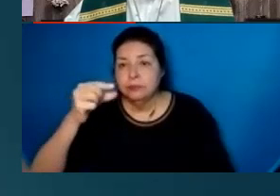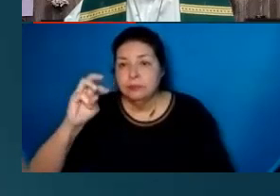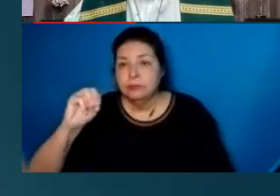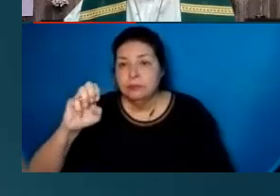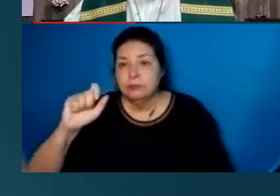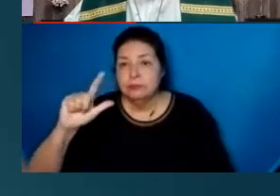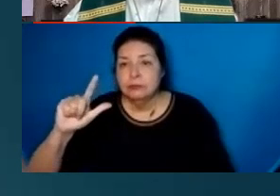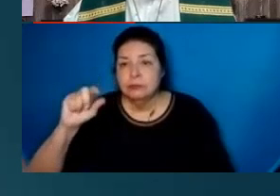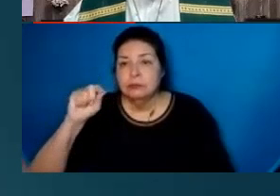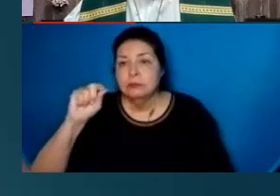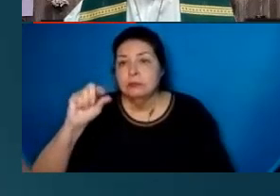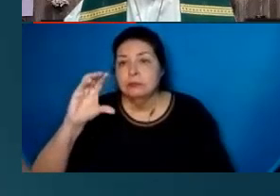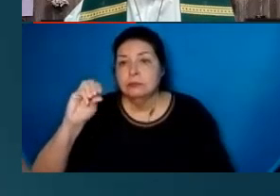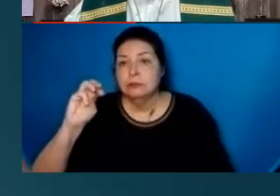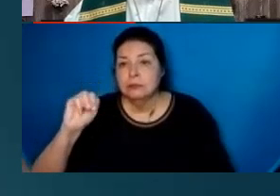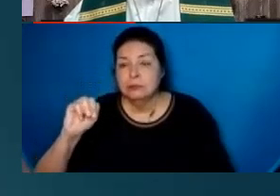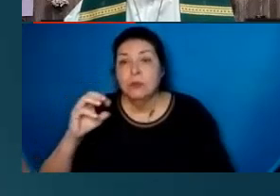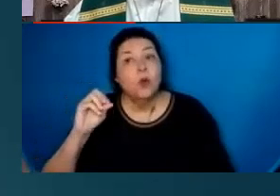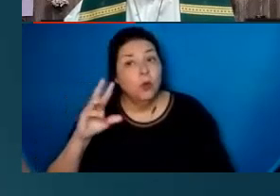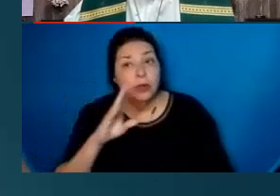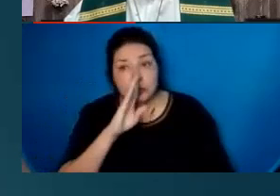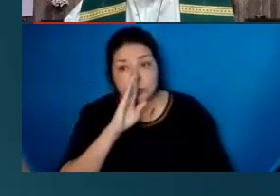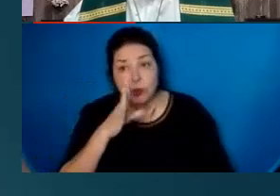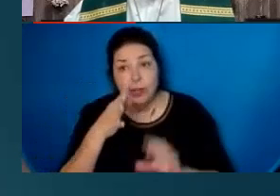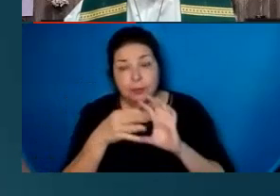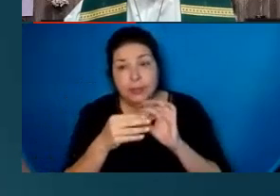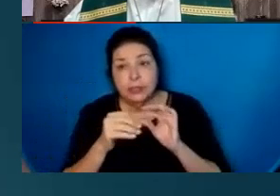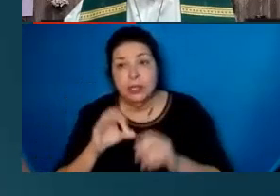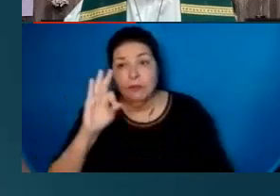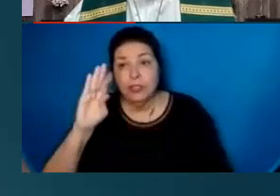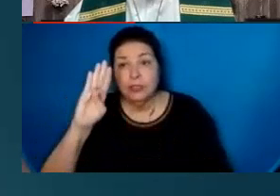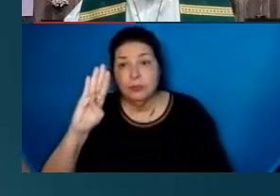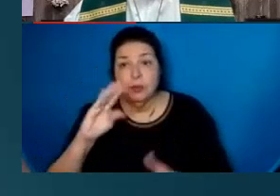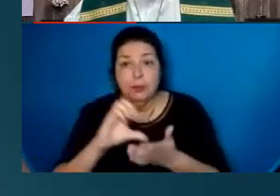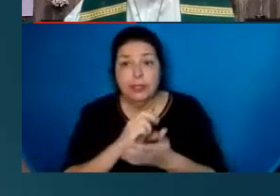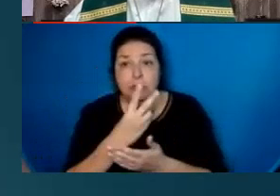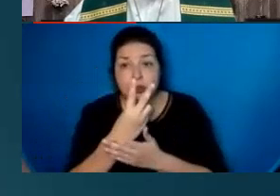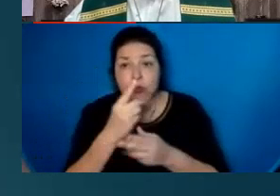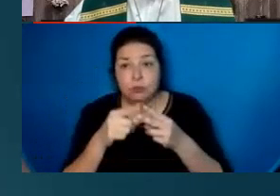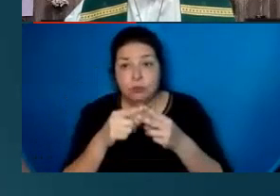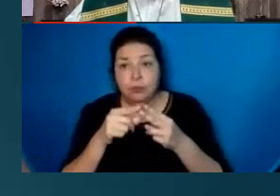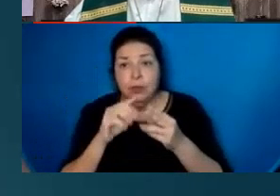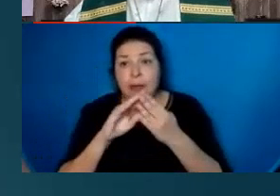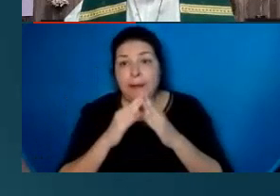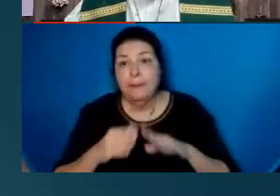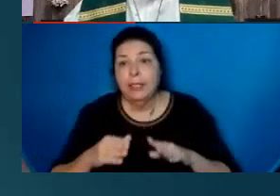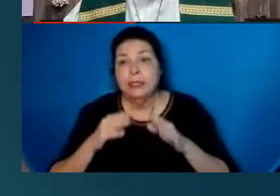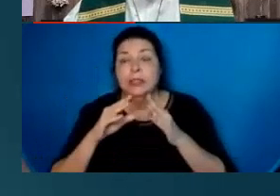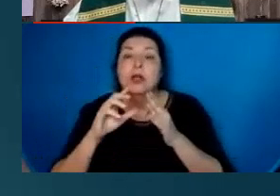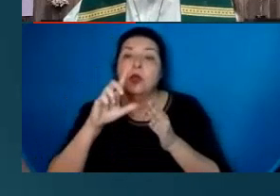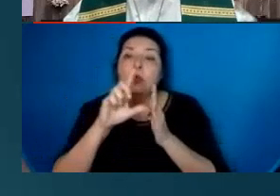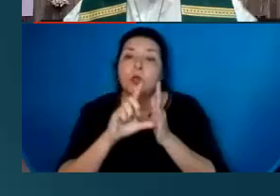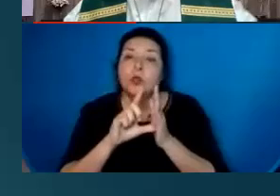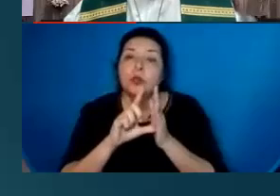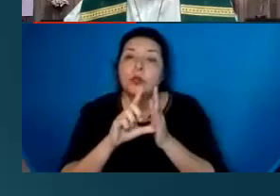peacelutch@gmail.com, or you may send a DM on either of our Facebook pages, Peace Lutheran Church of Pico Rivera, or St.